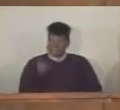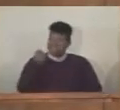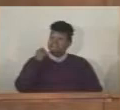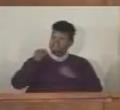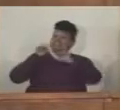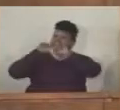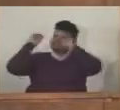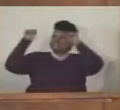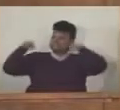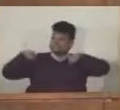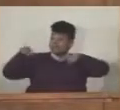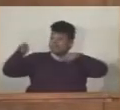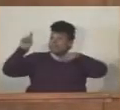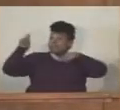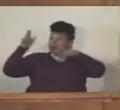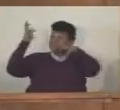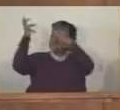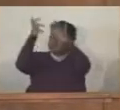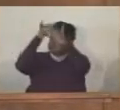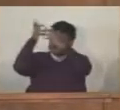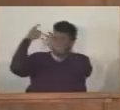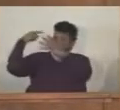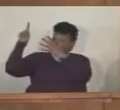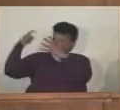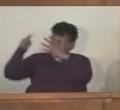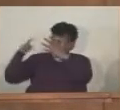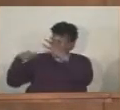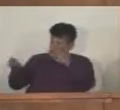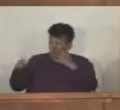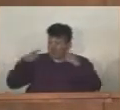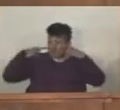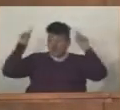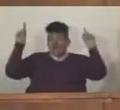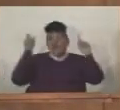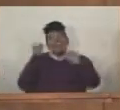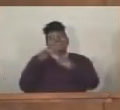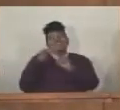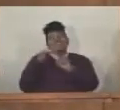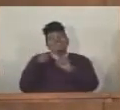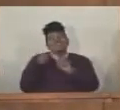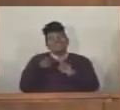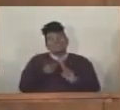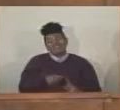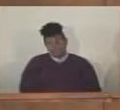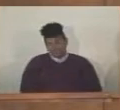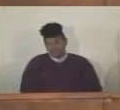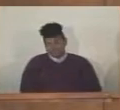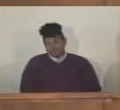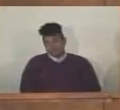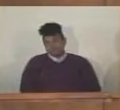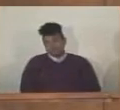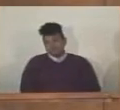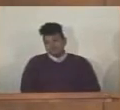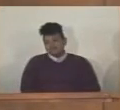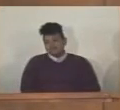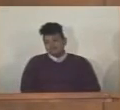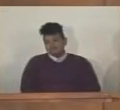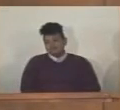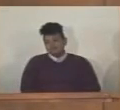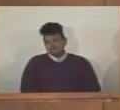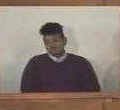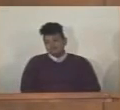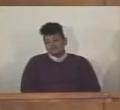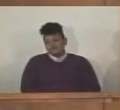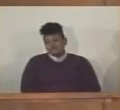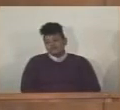say, but I just want like a blind me give him and him knows I'm supposed to run back a food. You know the thing set.